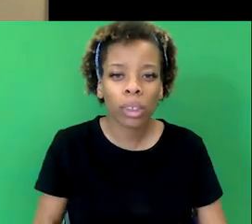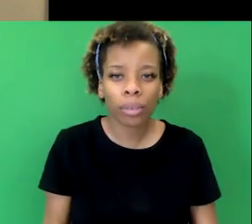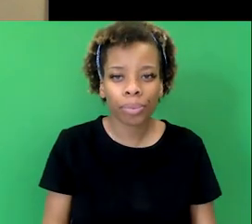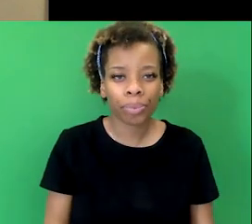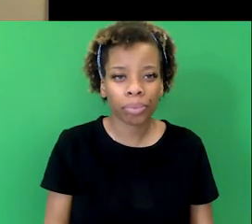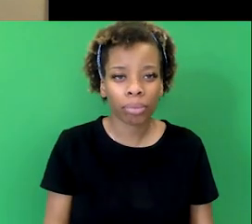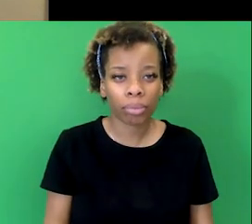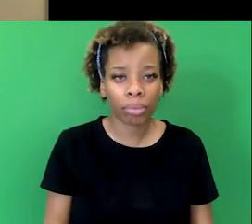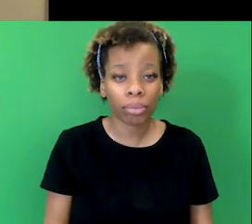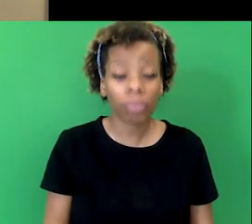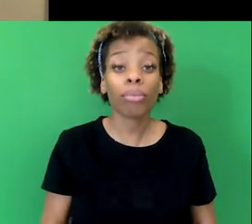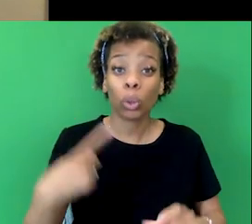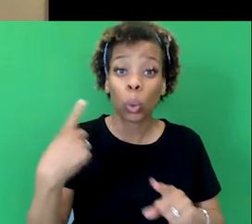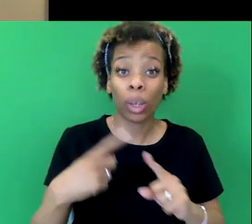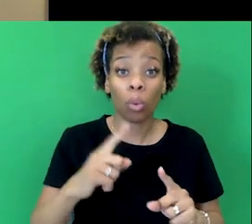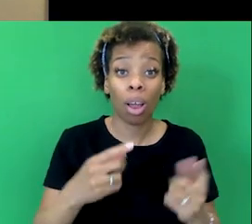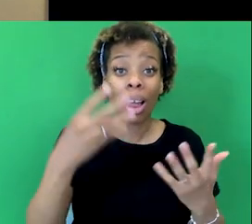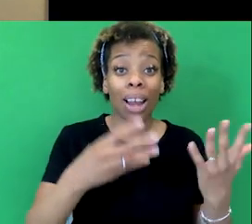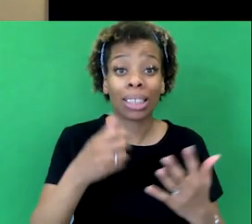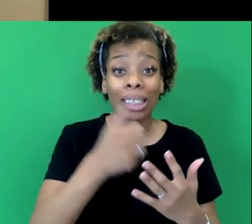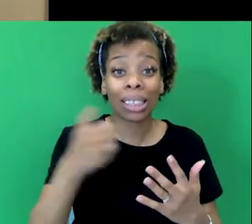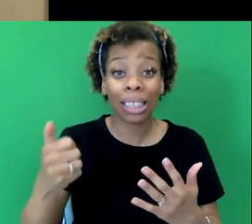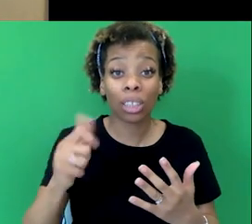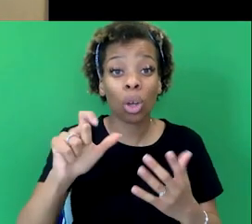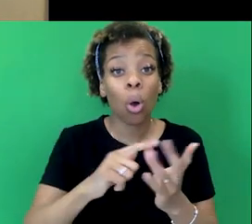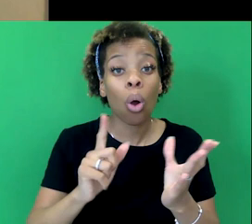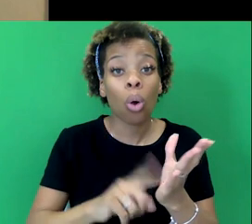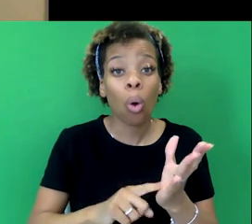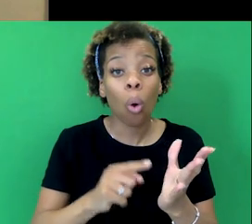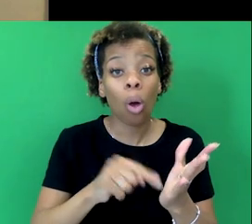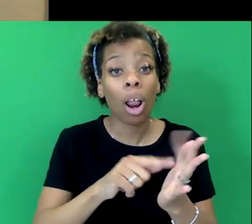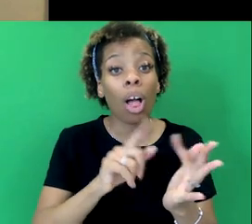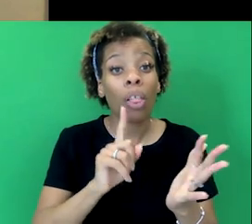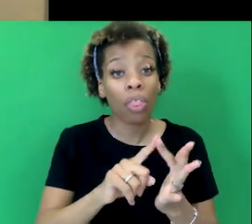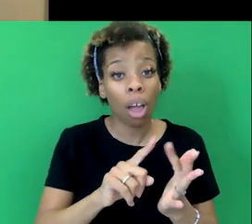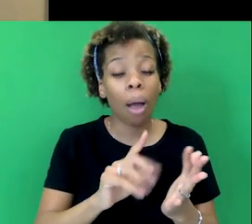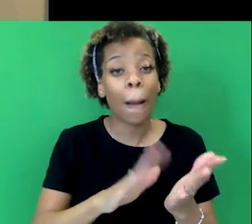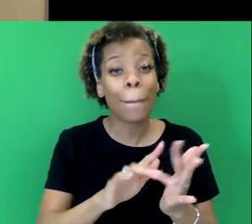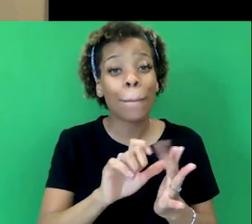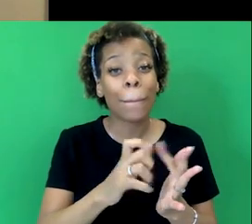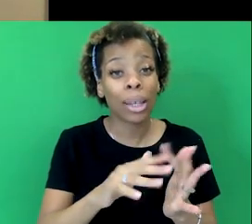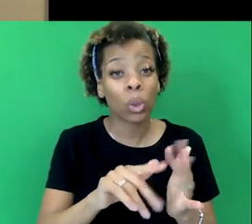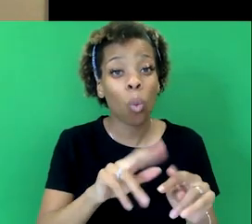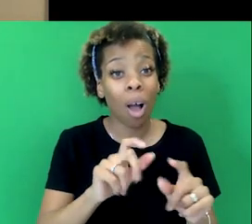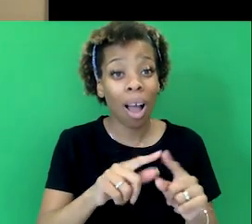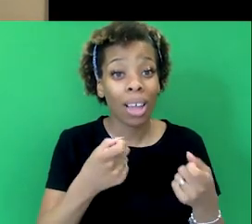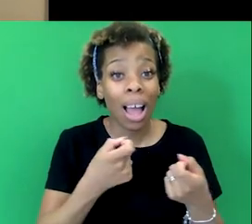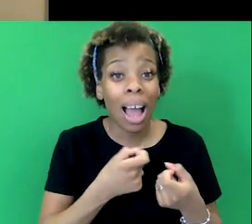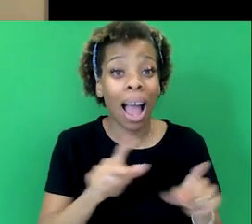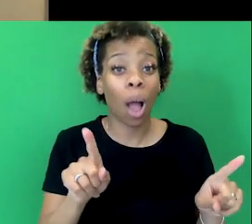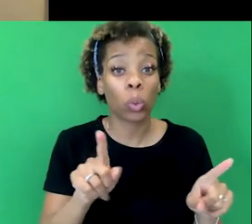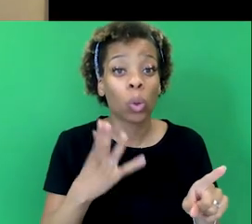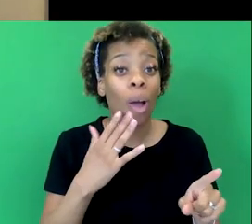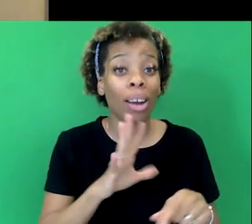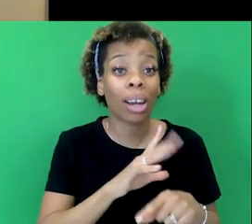Very quickly, 1966, Call the Midwife. Out on TV next week. England wins the World Cup.